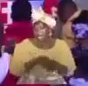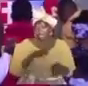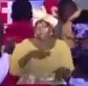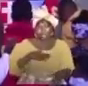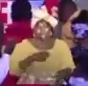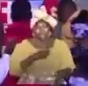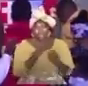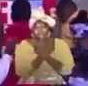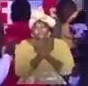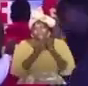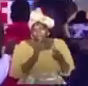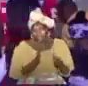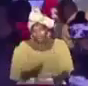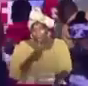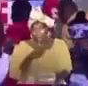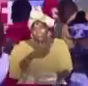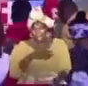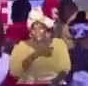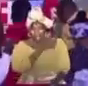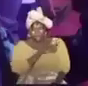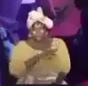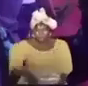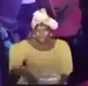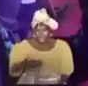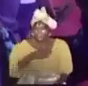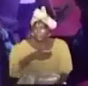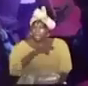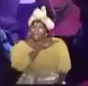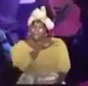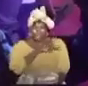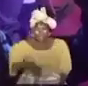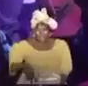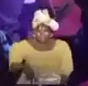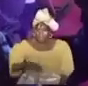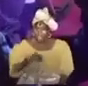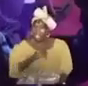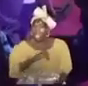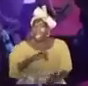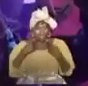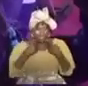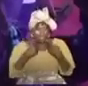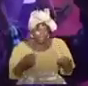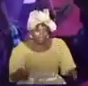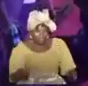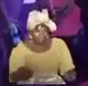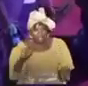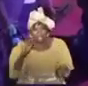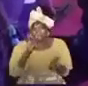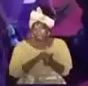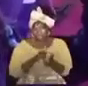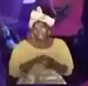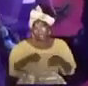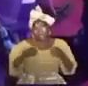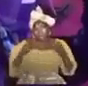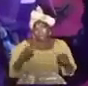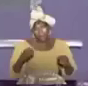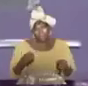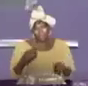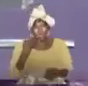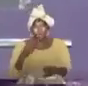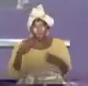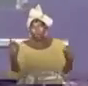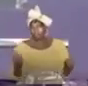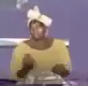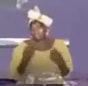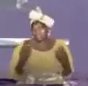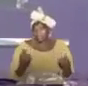Savior, my Lord, and my King. I declare that the power of